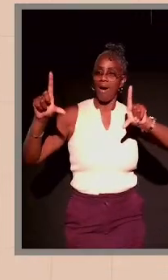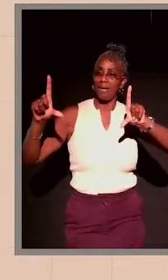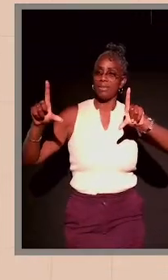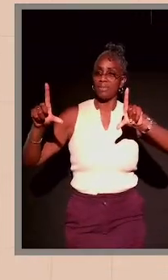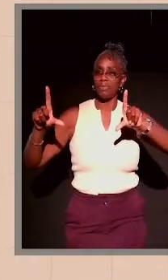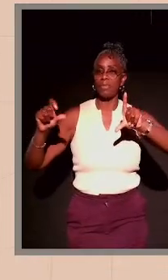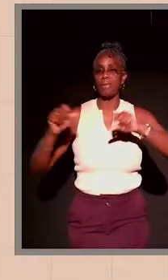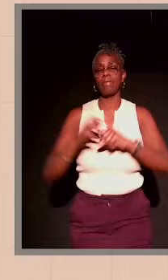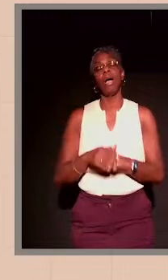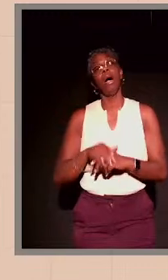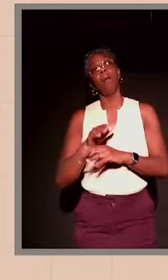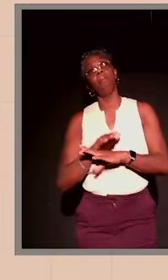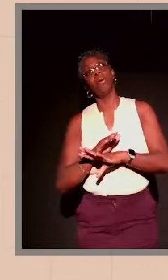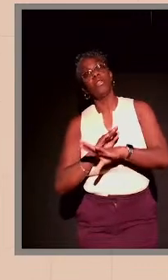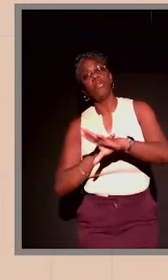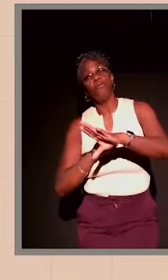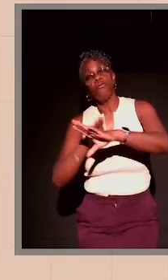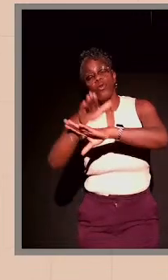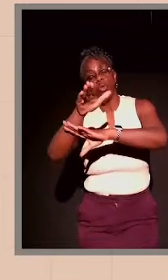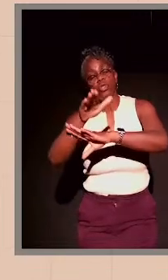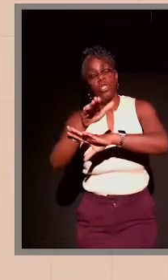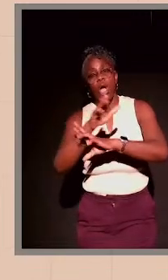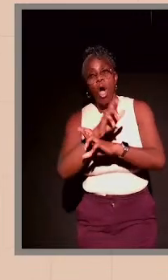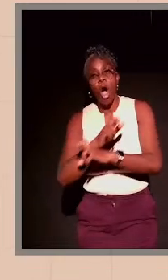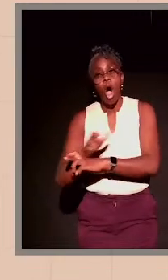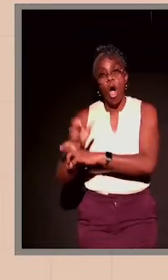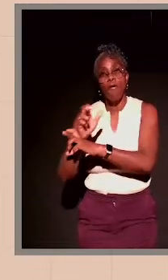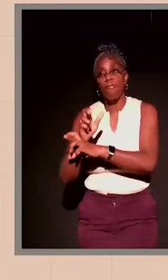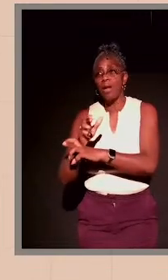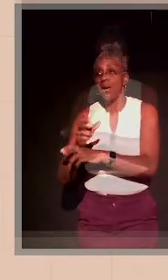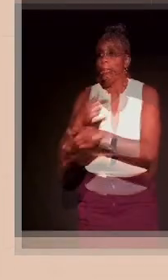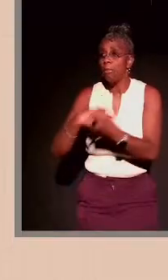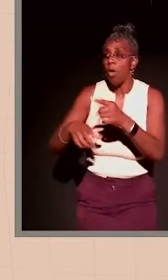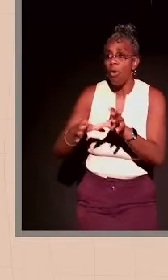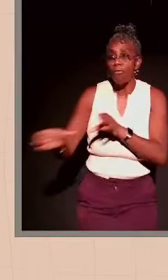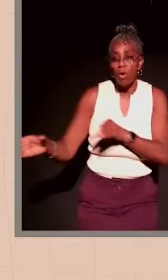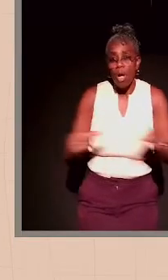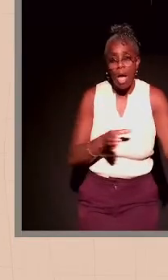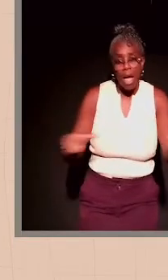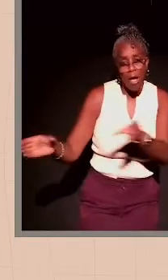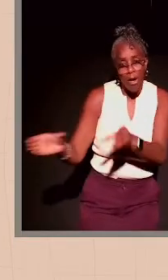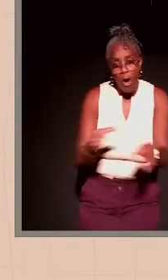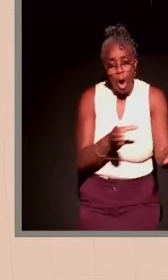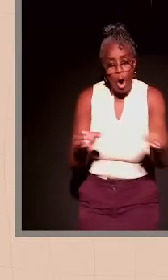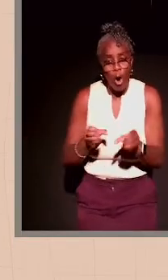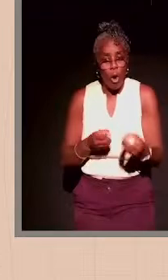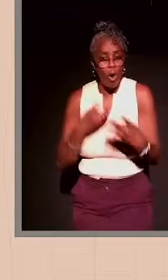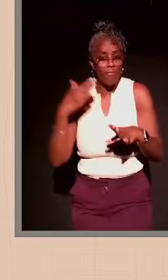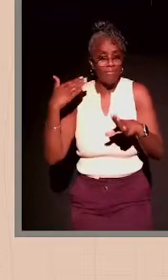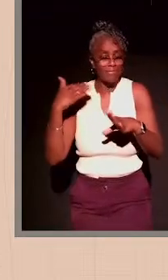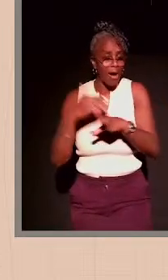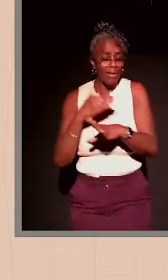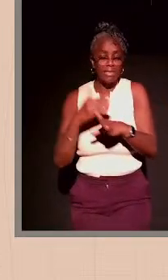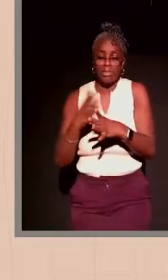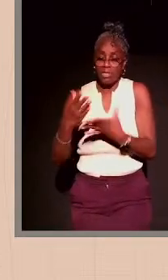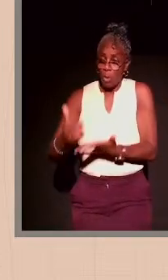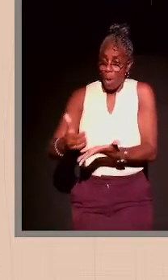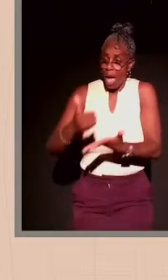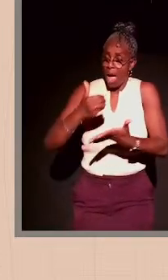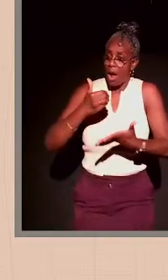Looking into the future, I hope to assemble a team of beta testers who can help